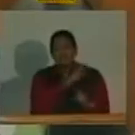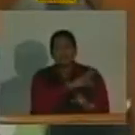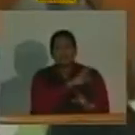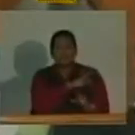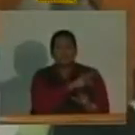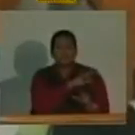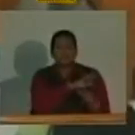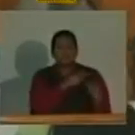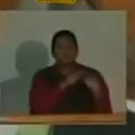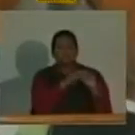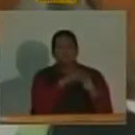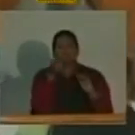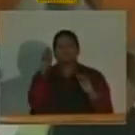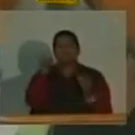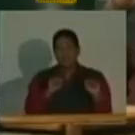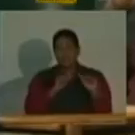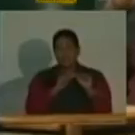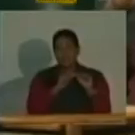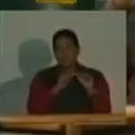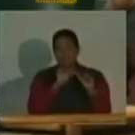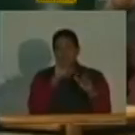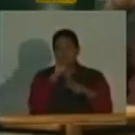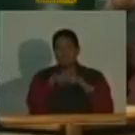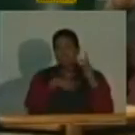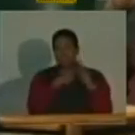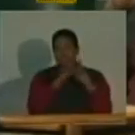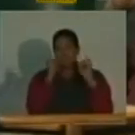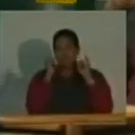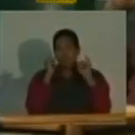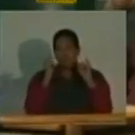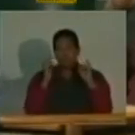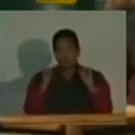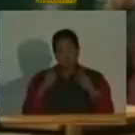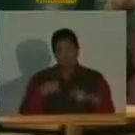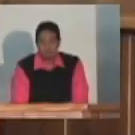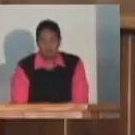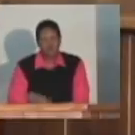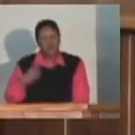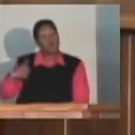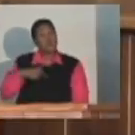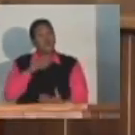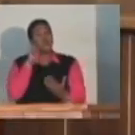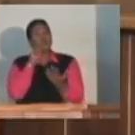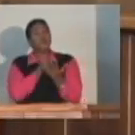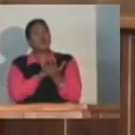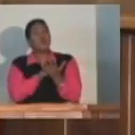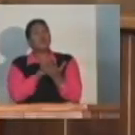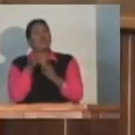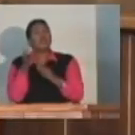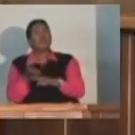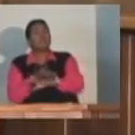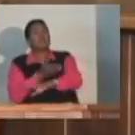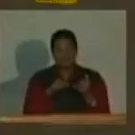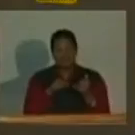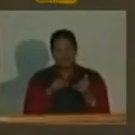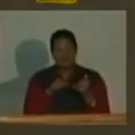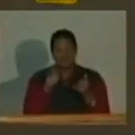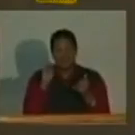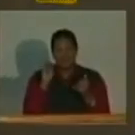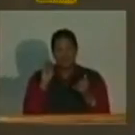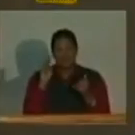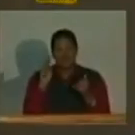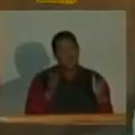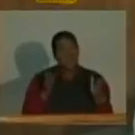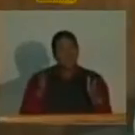It's a hot button issue, and both sides are simply not seeing eye to eye. The proposed UK prison transfer agreement with Jamaica